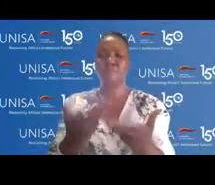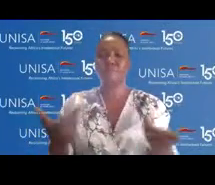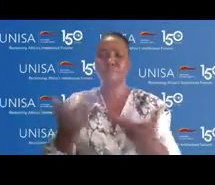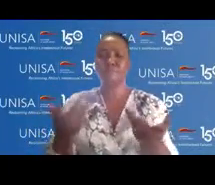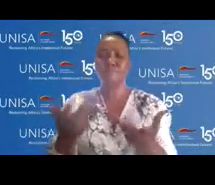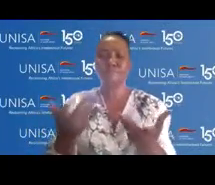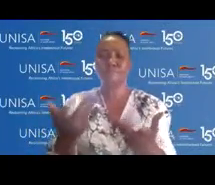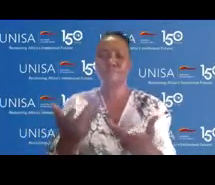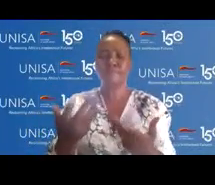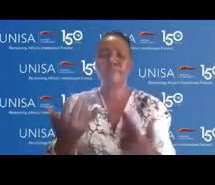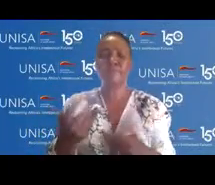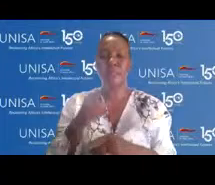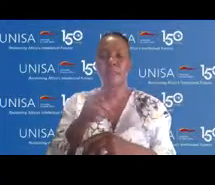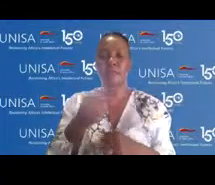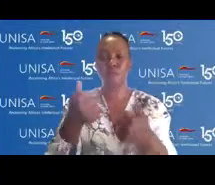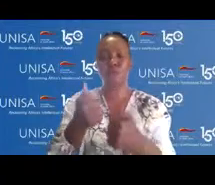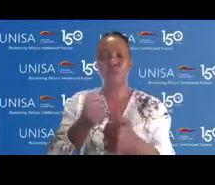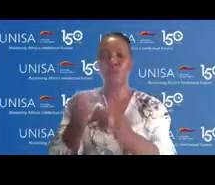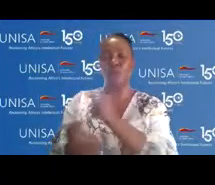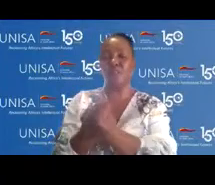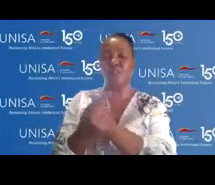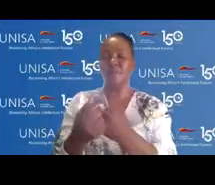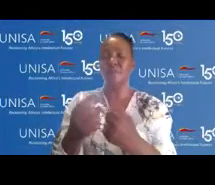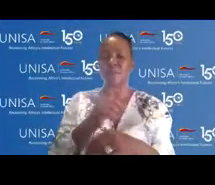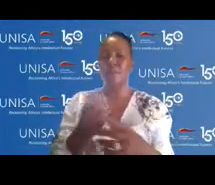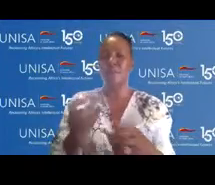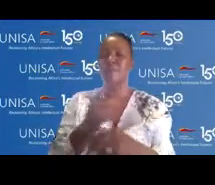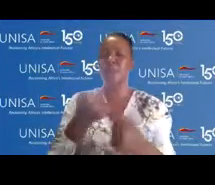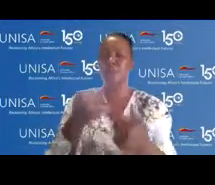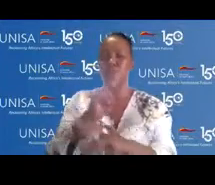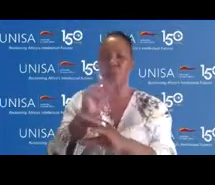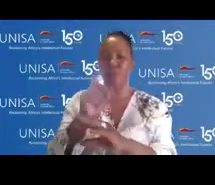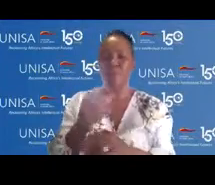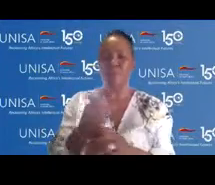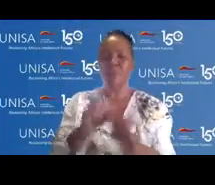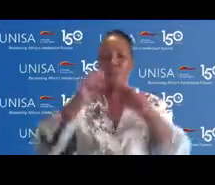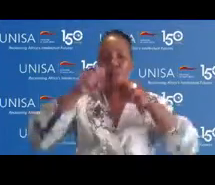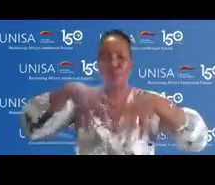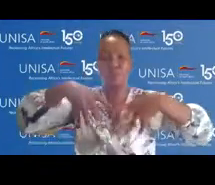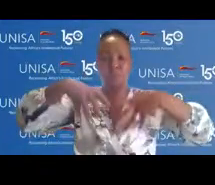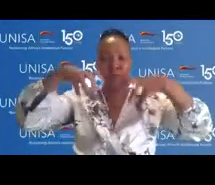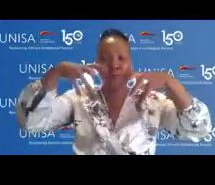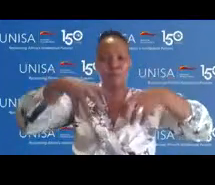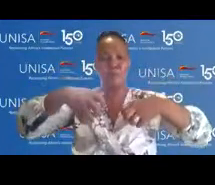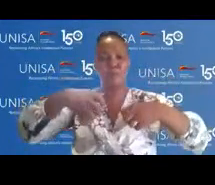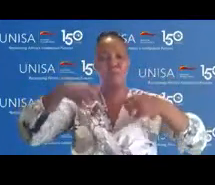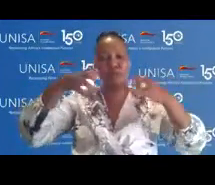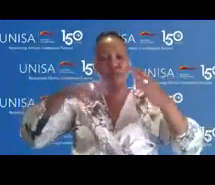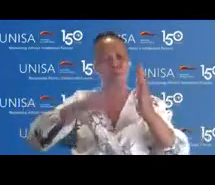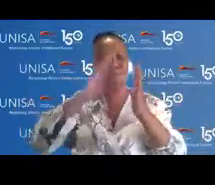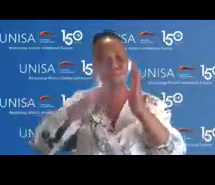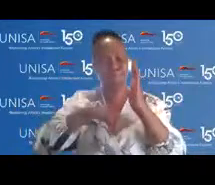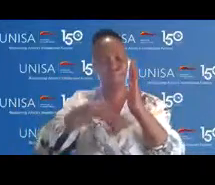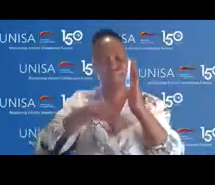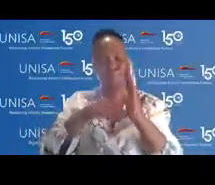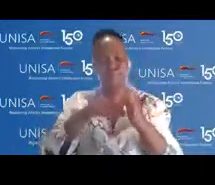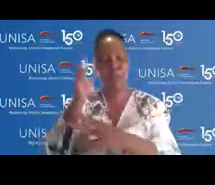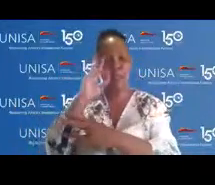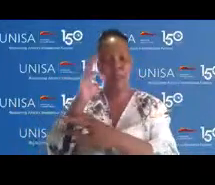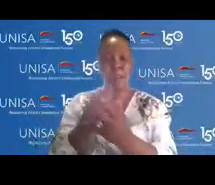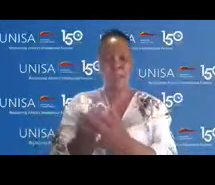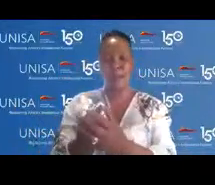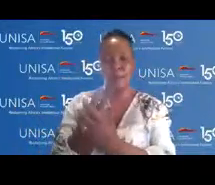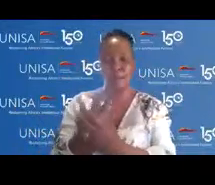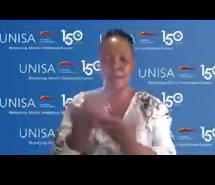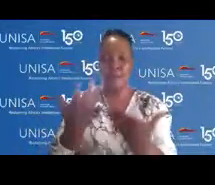a very good question. So when I scroll down, I'm just going to close all these little reminder pop-ups. You'll